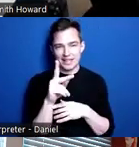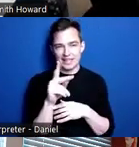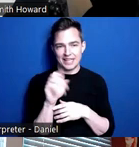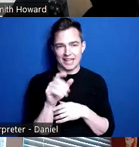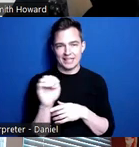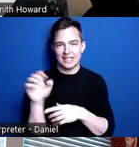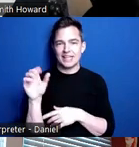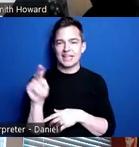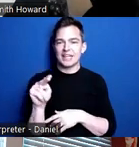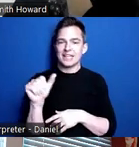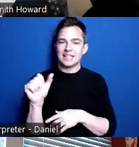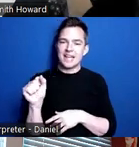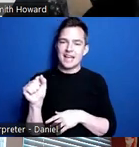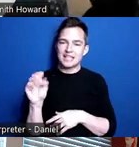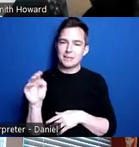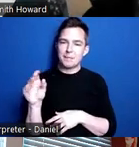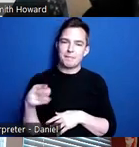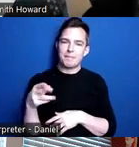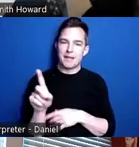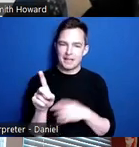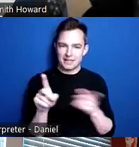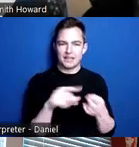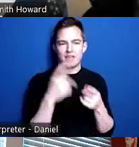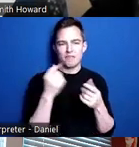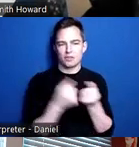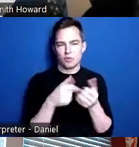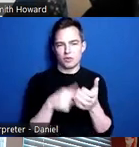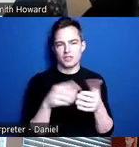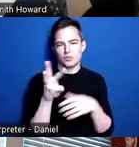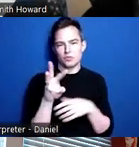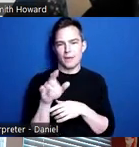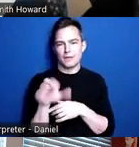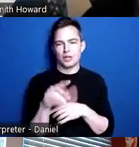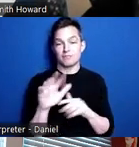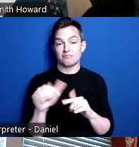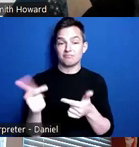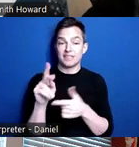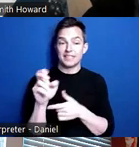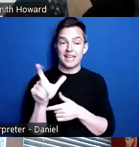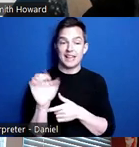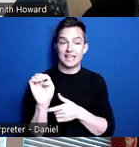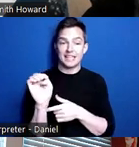and SAMHSA for their support for this webinar. And I will now turn it over to Kelly.